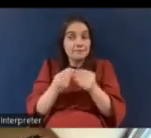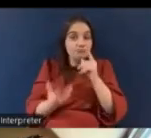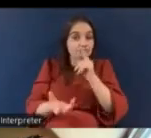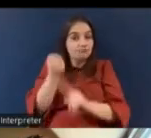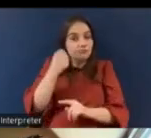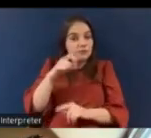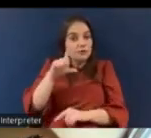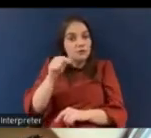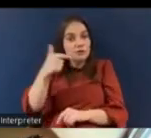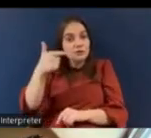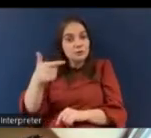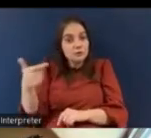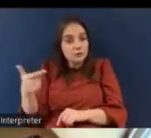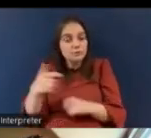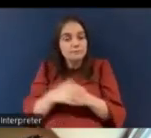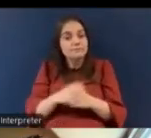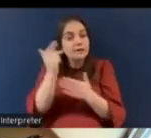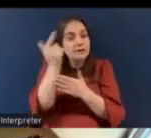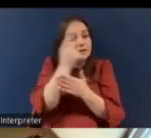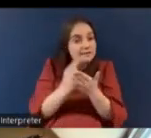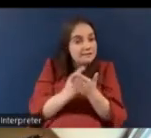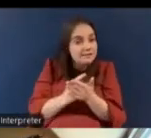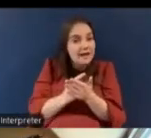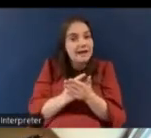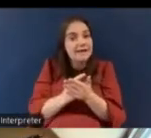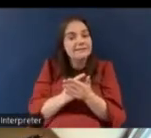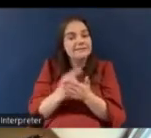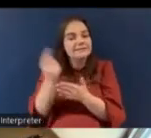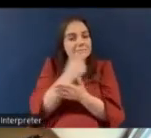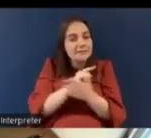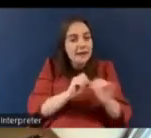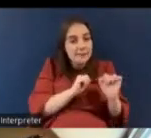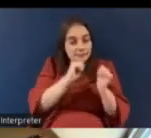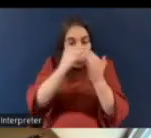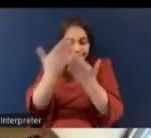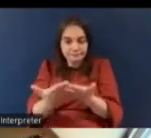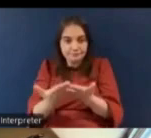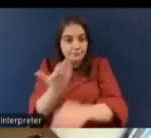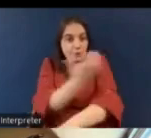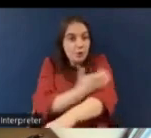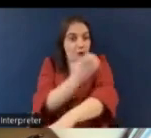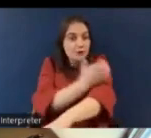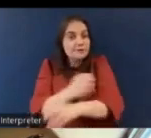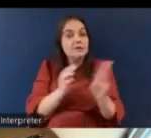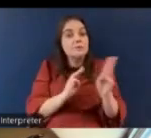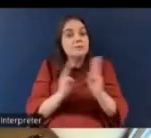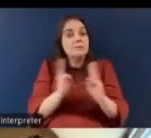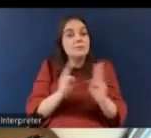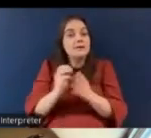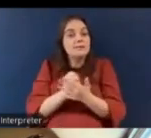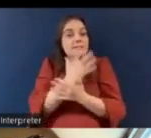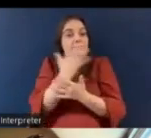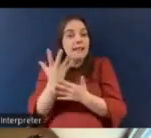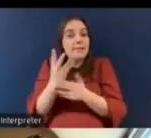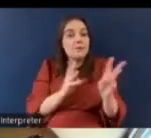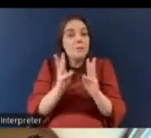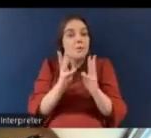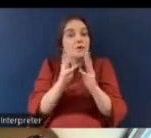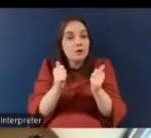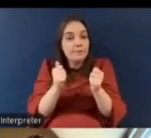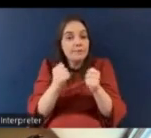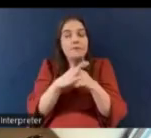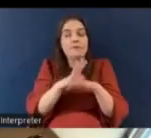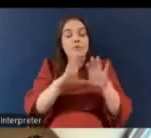2022, we designed and delivered a kind of continuous practice development workshop for